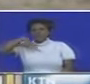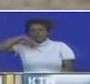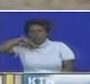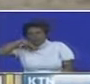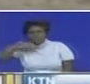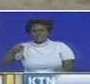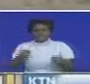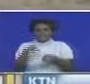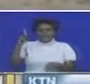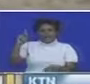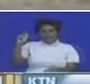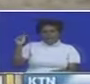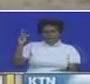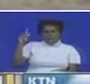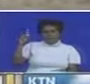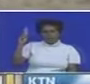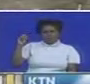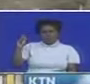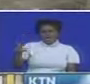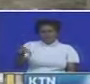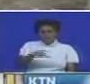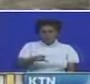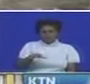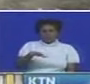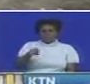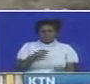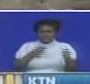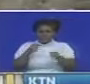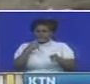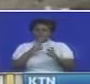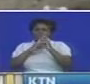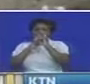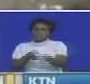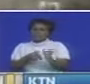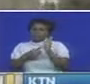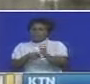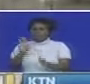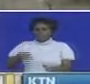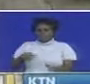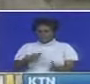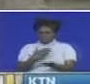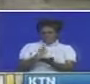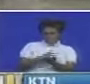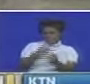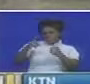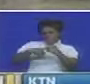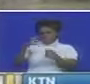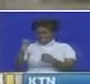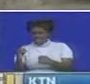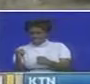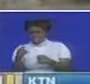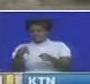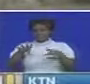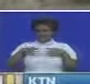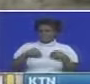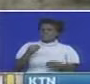in Kakuma, with the local administration saying initial reports showed that women aged between 60 and 70 admitted